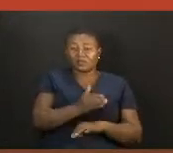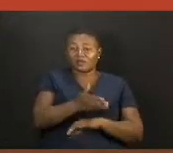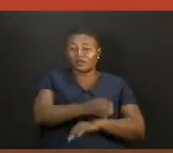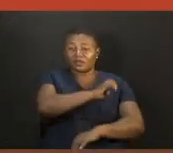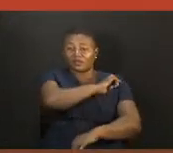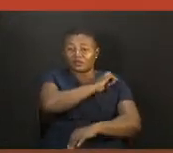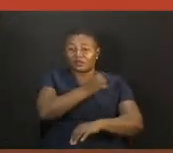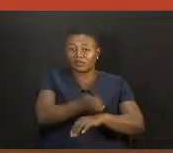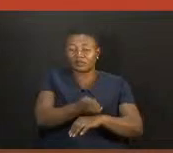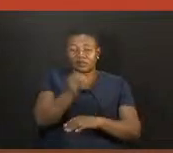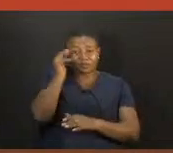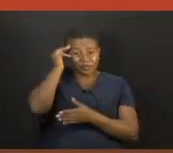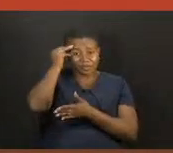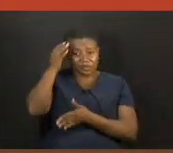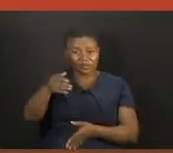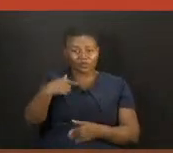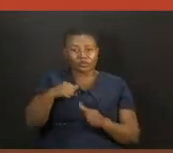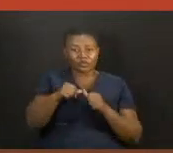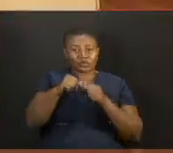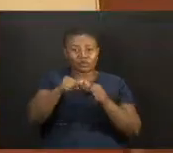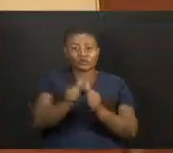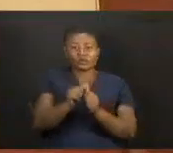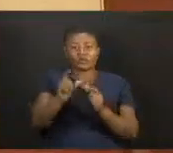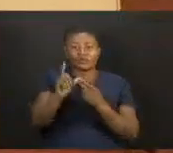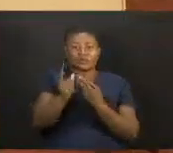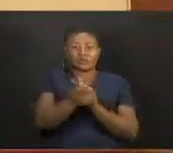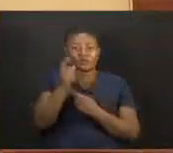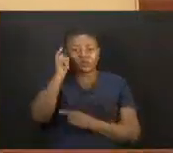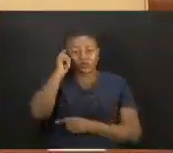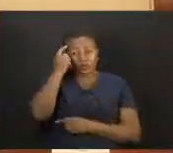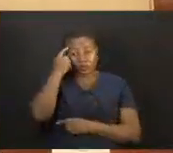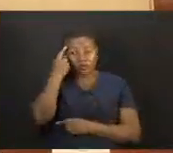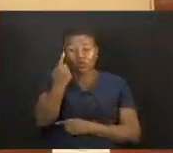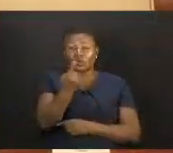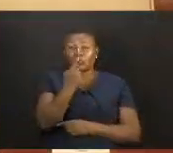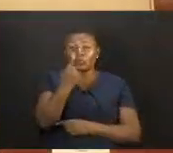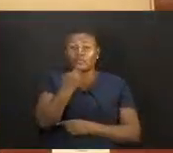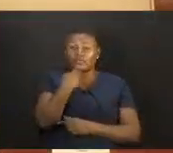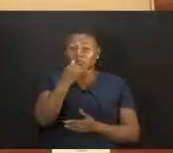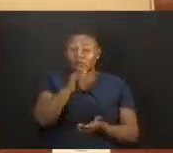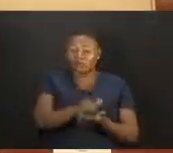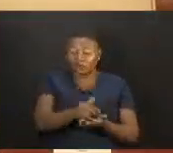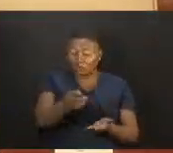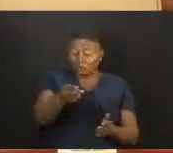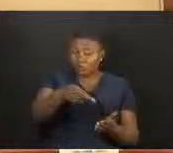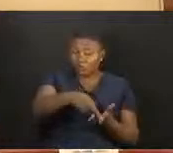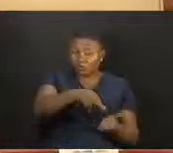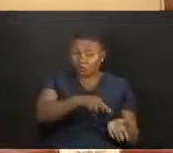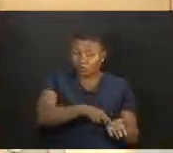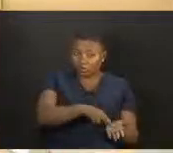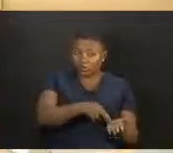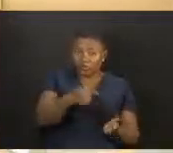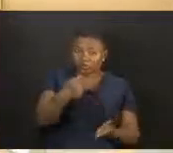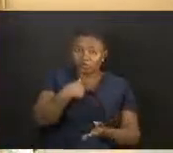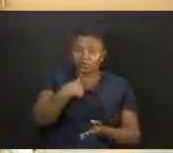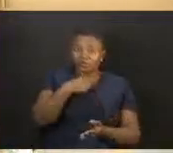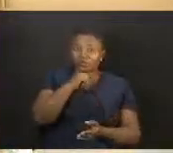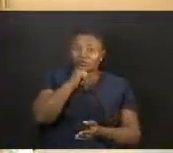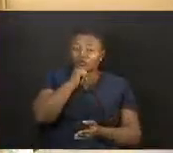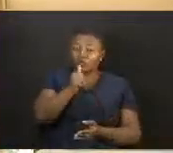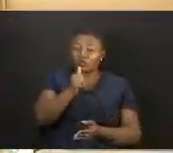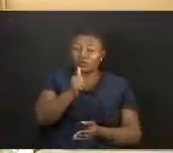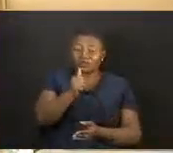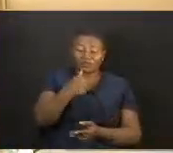proceed to take the local government. Yes. I have no objection, except to put on record that I am not the one delaying the celebration of the Women's